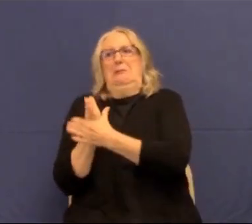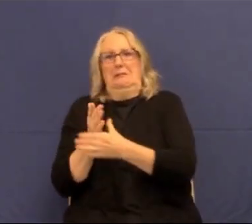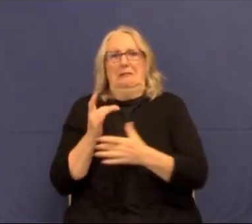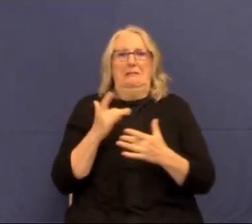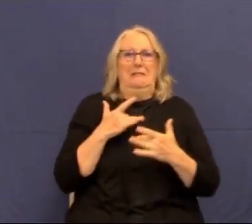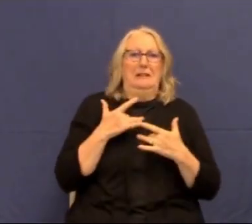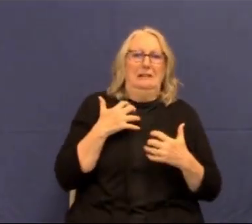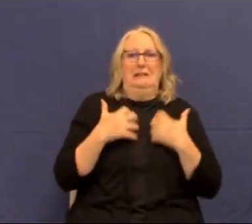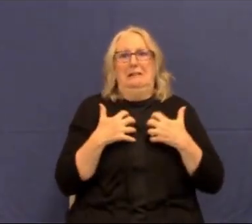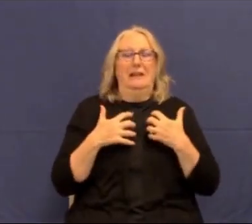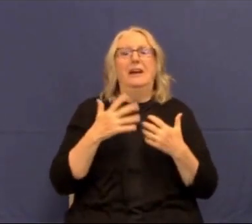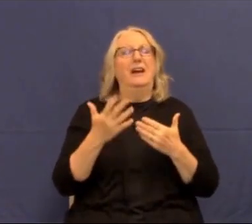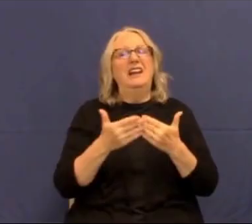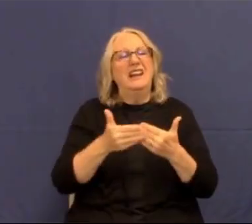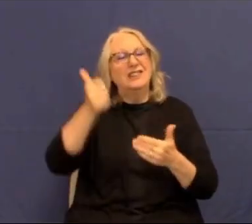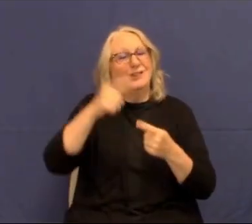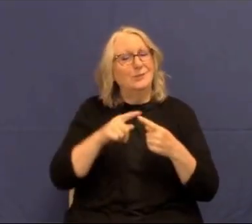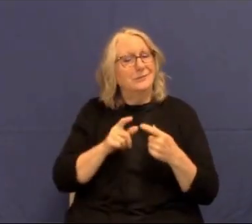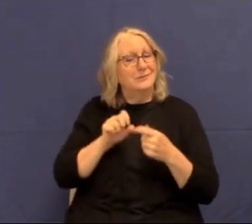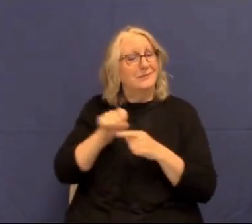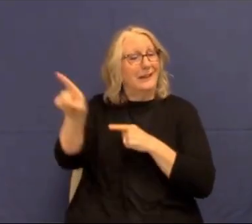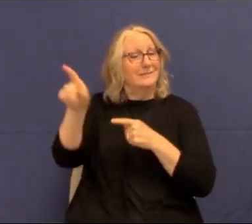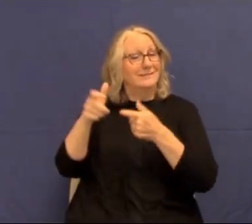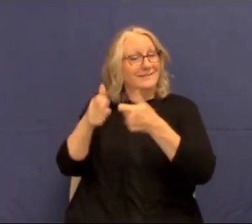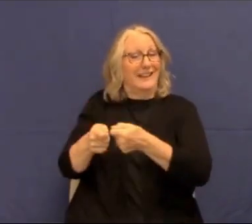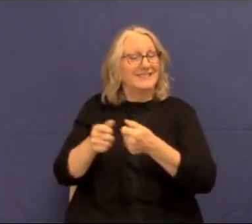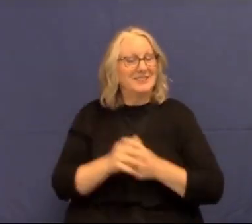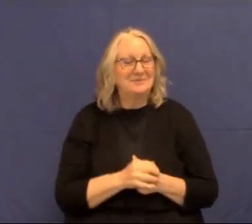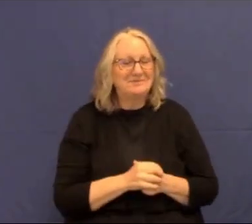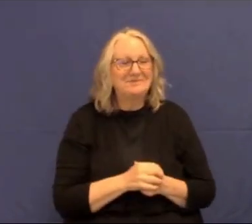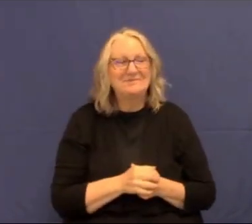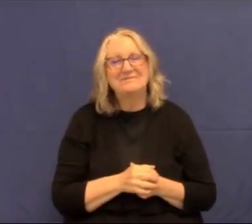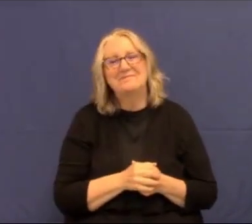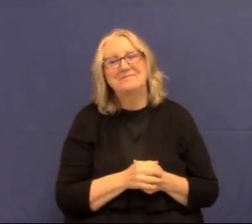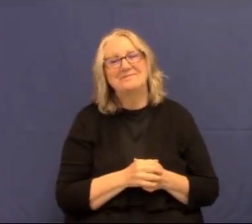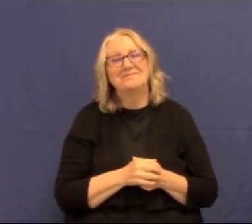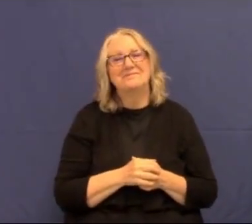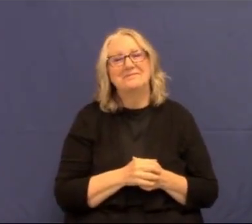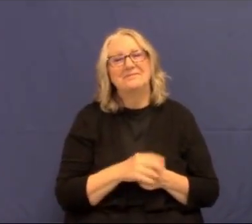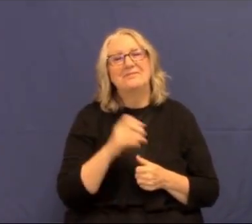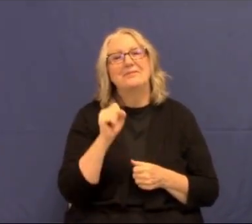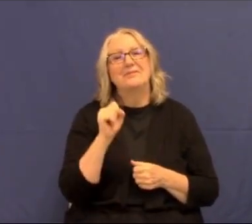doctor. it's easier to send a text message. So,